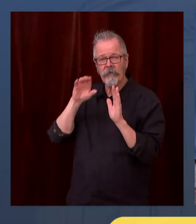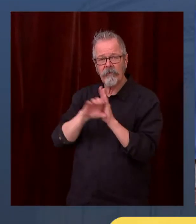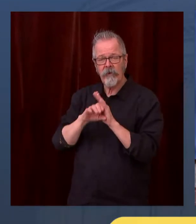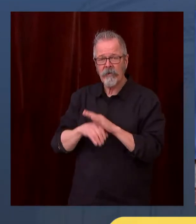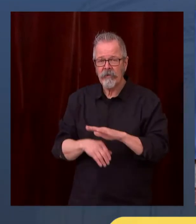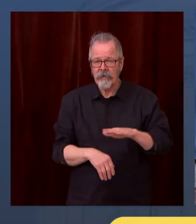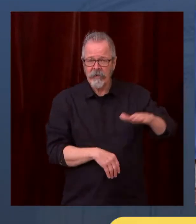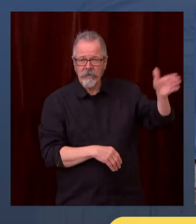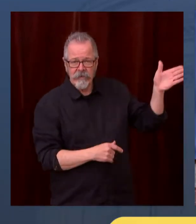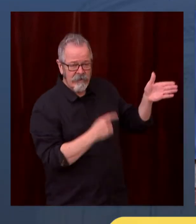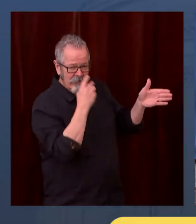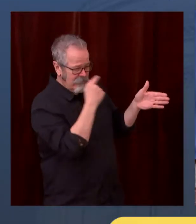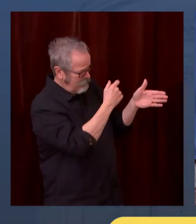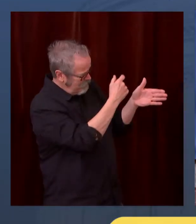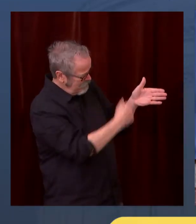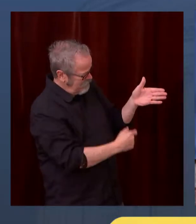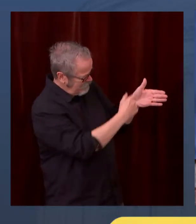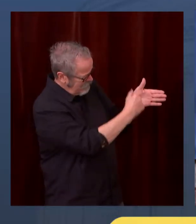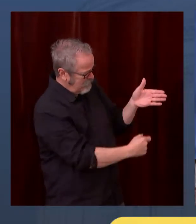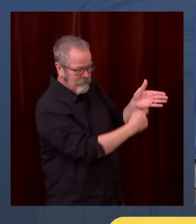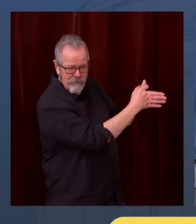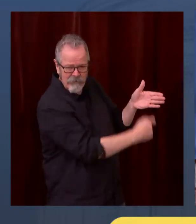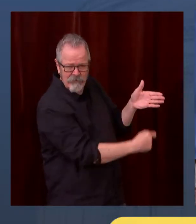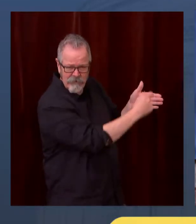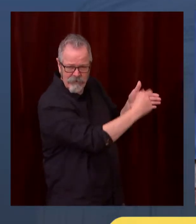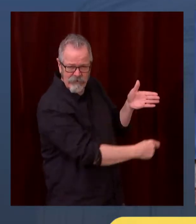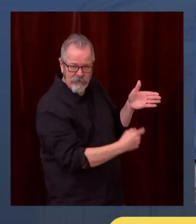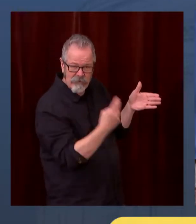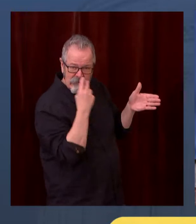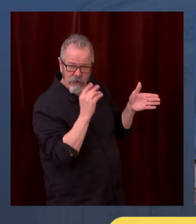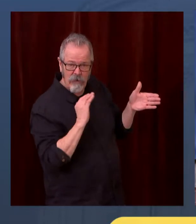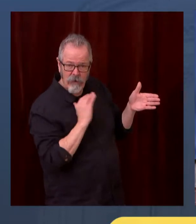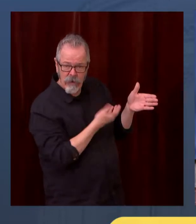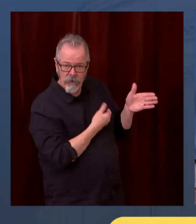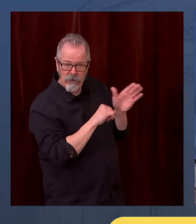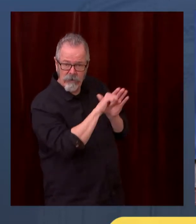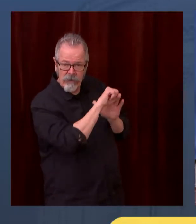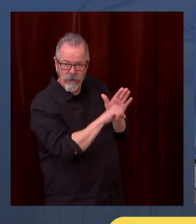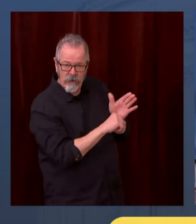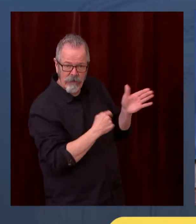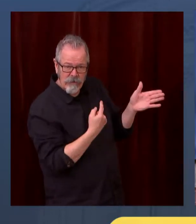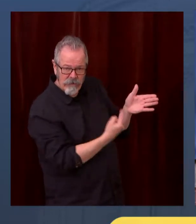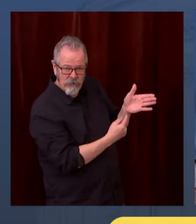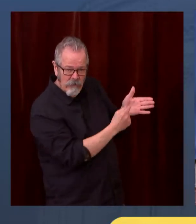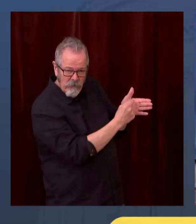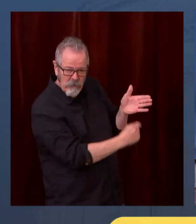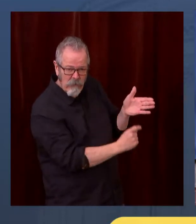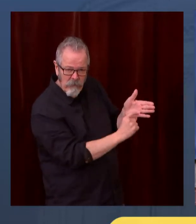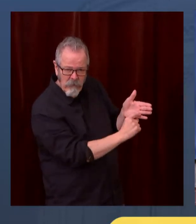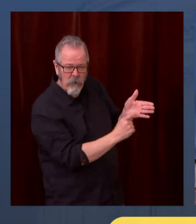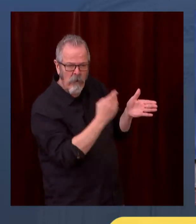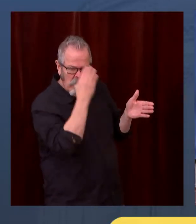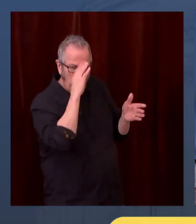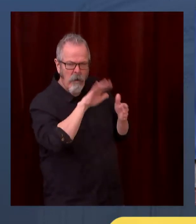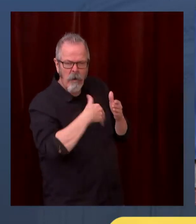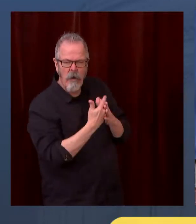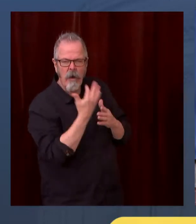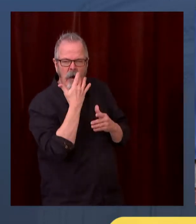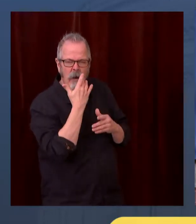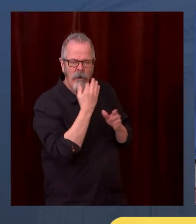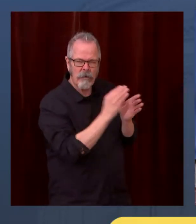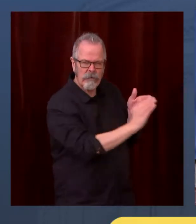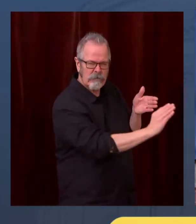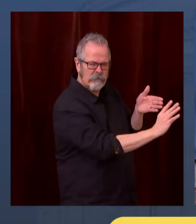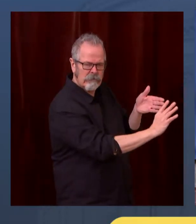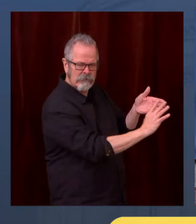that shows where we are relative to other states. Obviously, everyone wants to do this in the state of or in the United States.